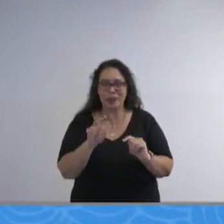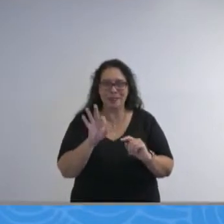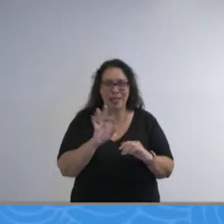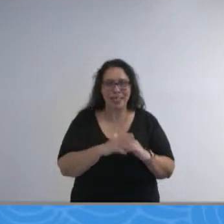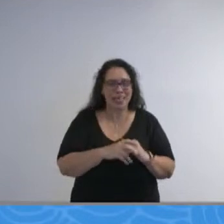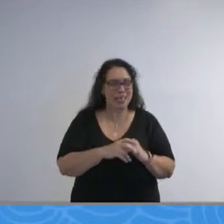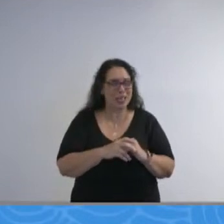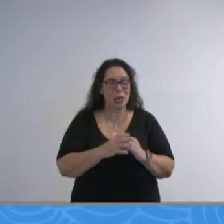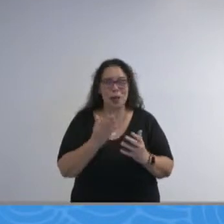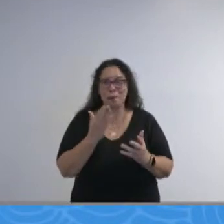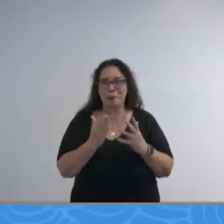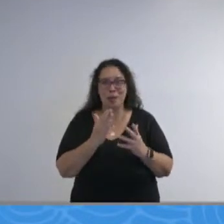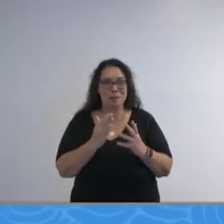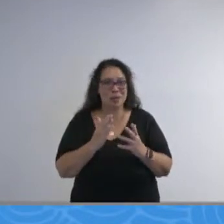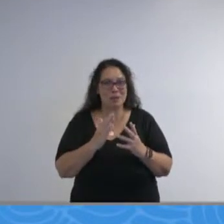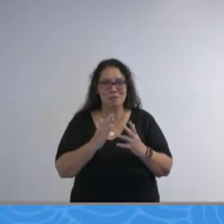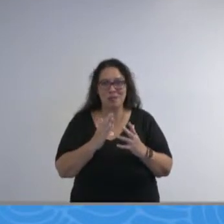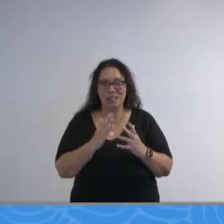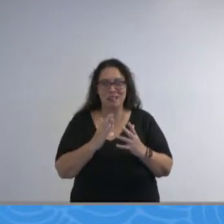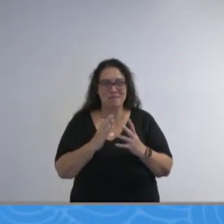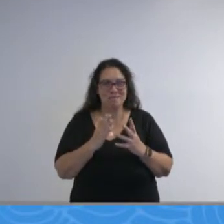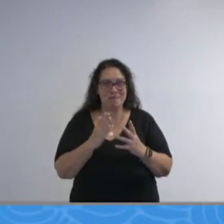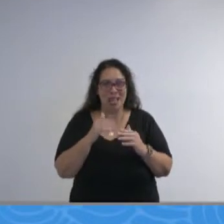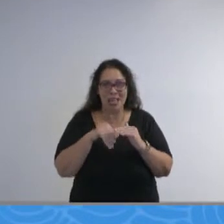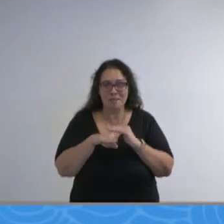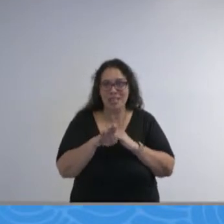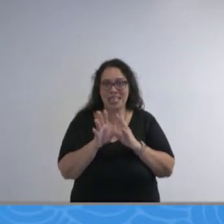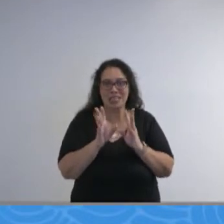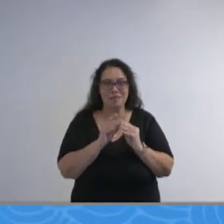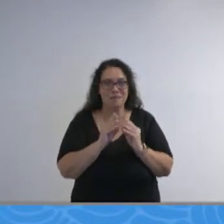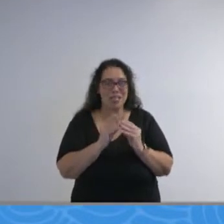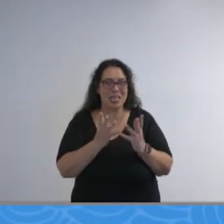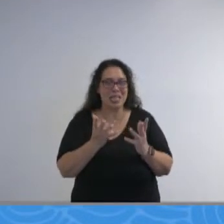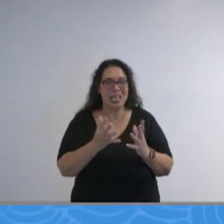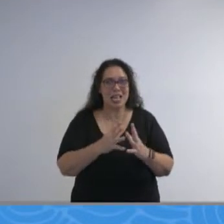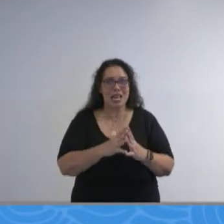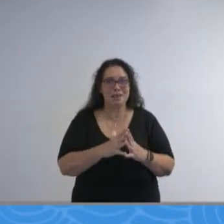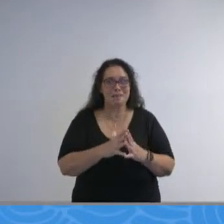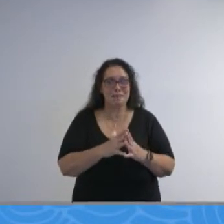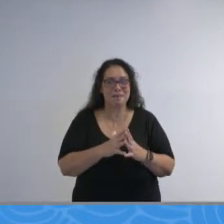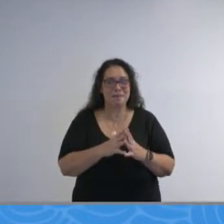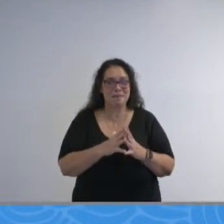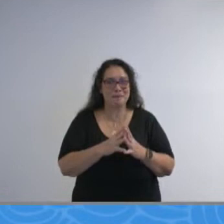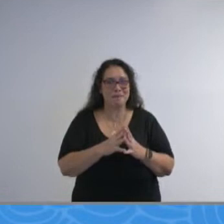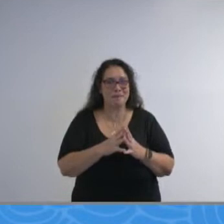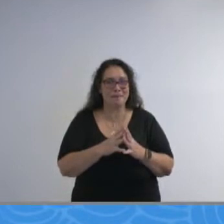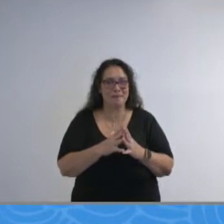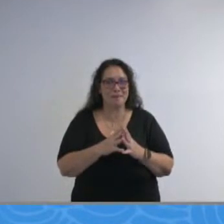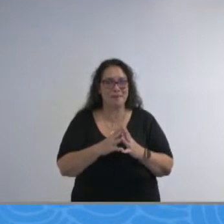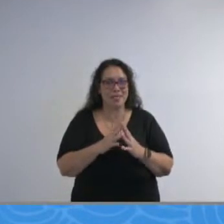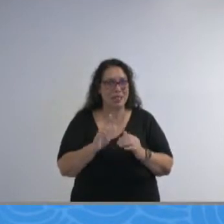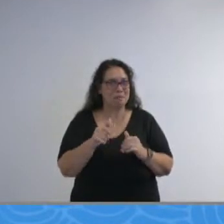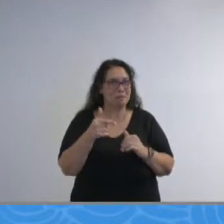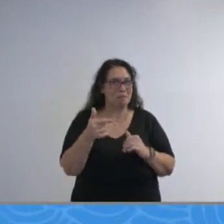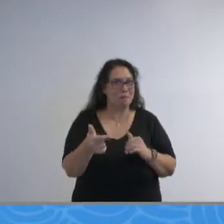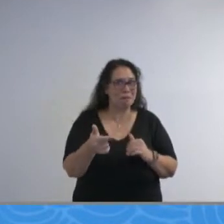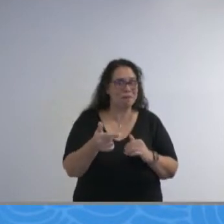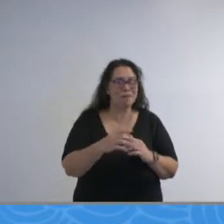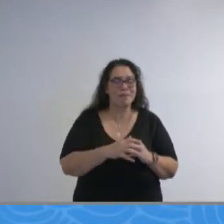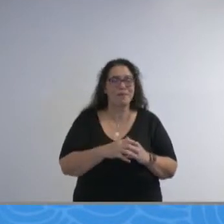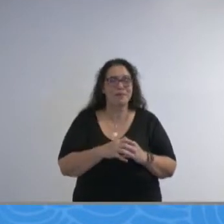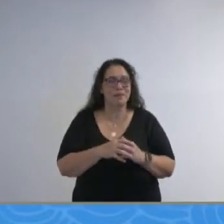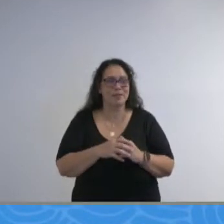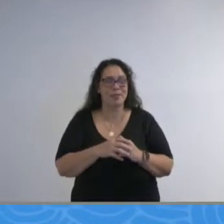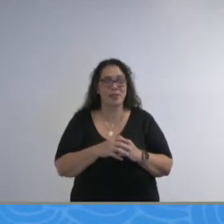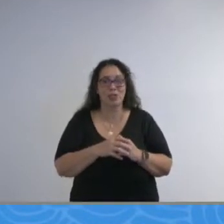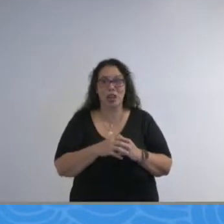So maybe when they hop on, if they are waiting to hop on a little bit, they can take it away. So are